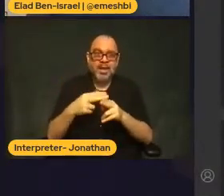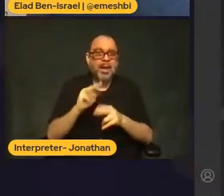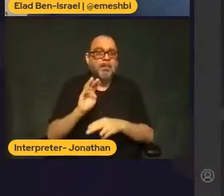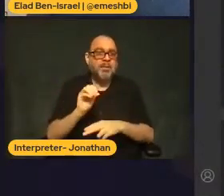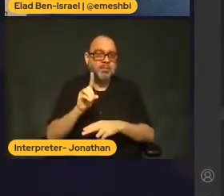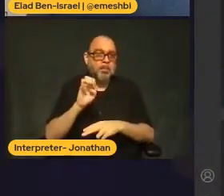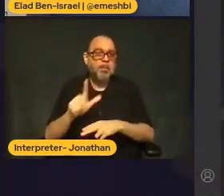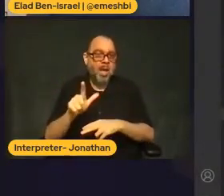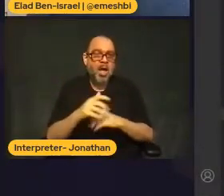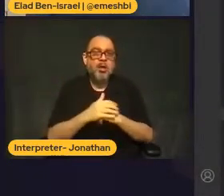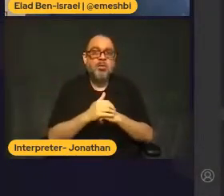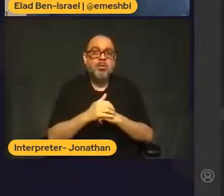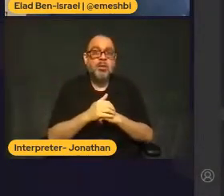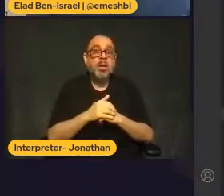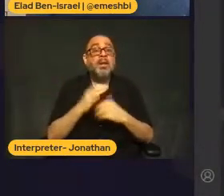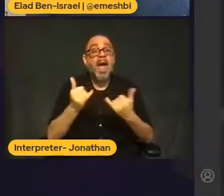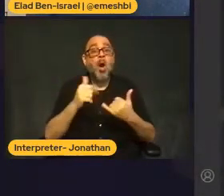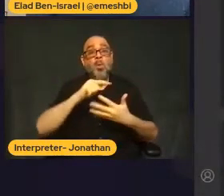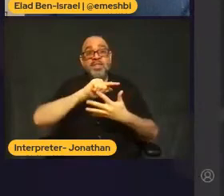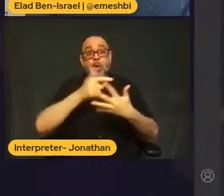obviously the order is wrong.